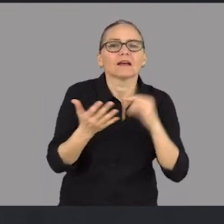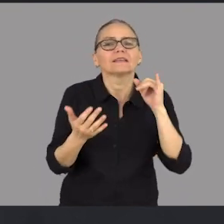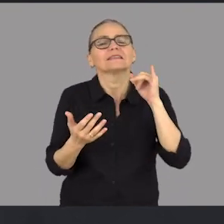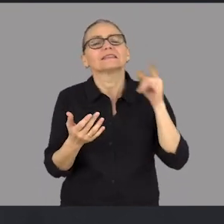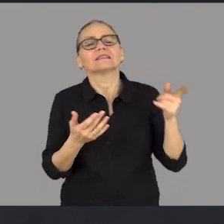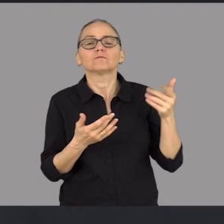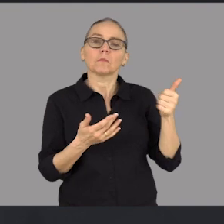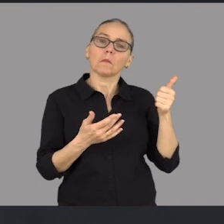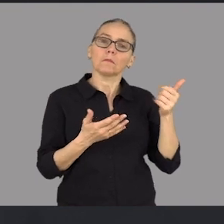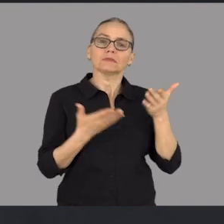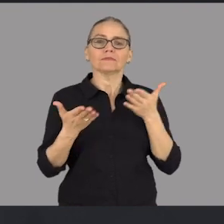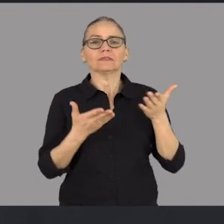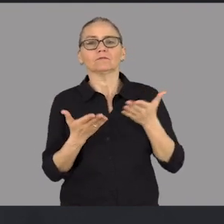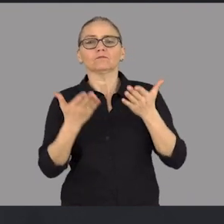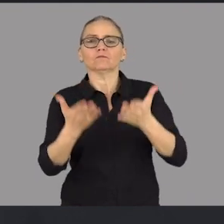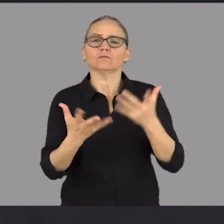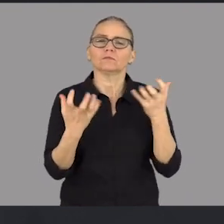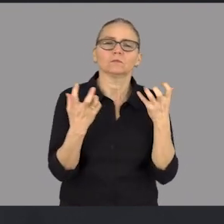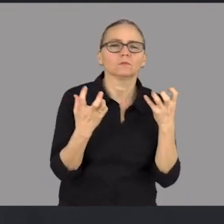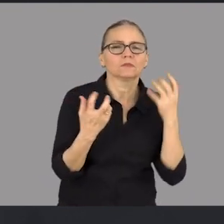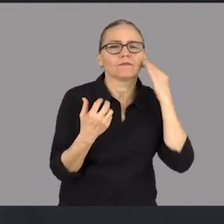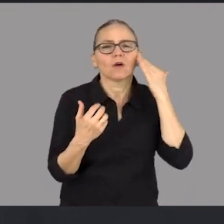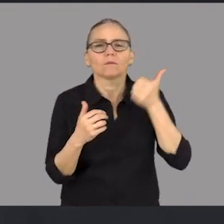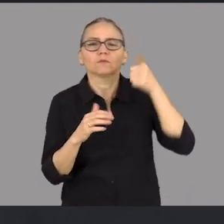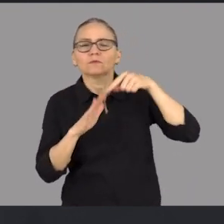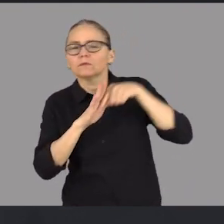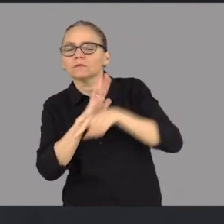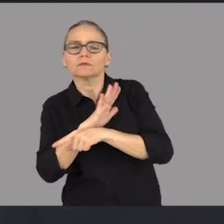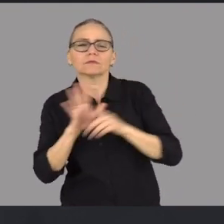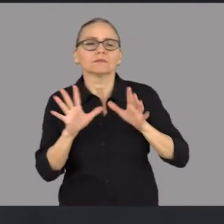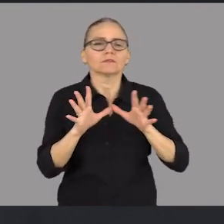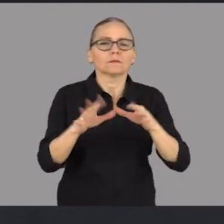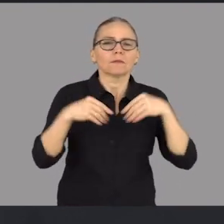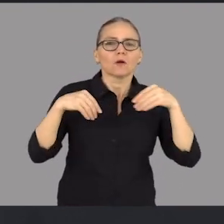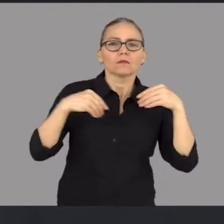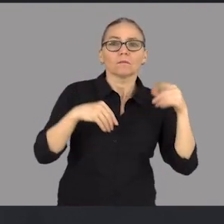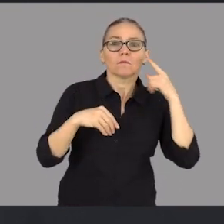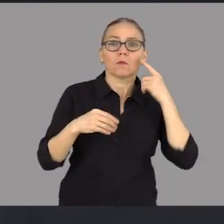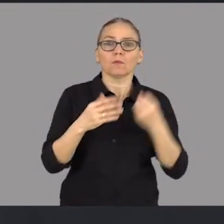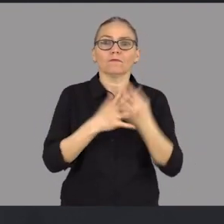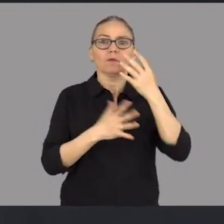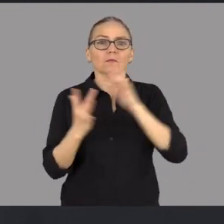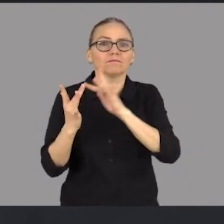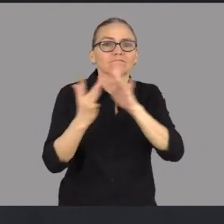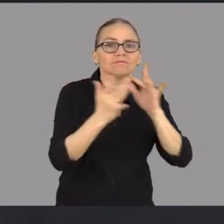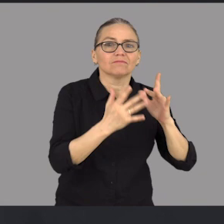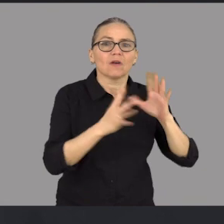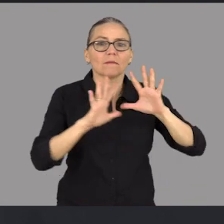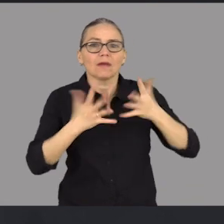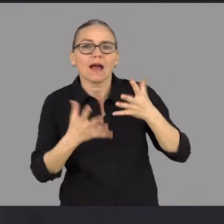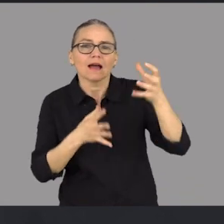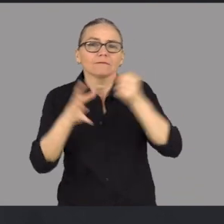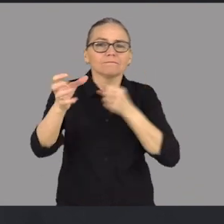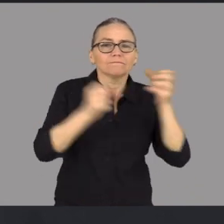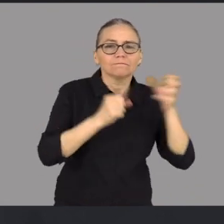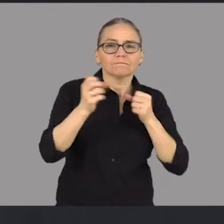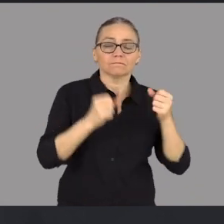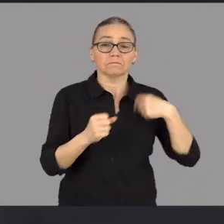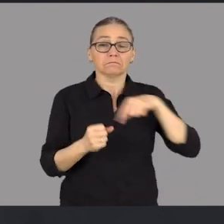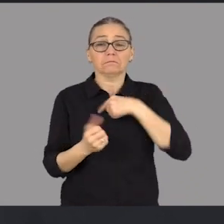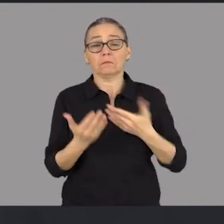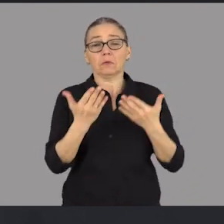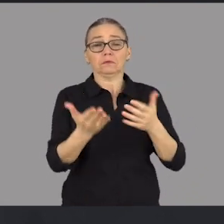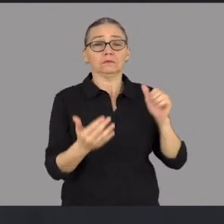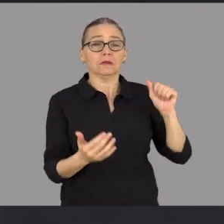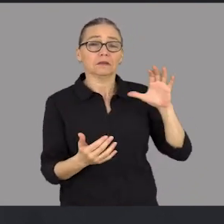thanks so much, Dave and Tanya. Great tips there. I'll also provide a little plug. If as a service provider you're interested in learning more about